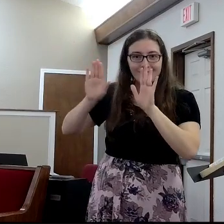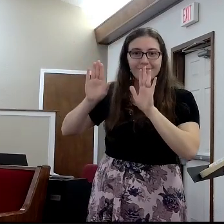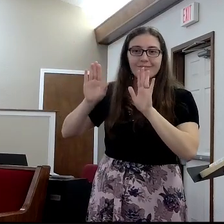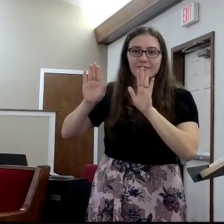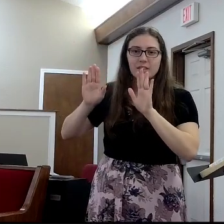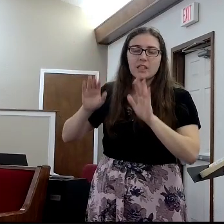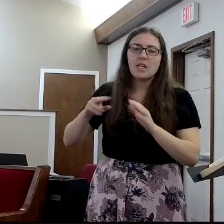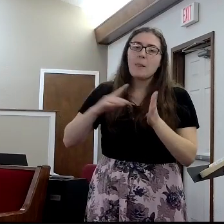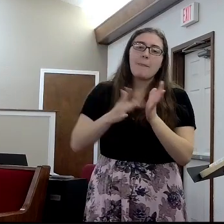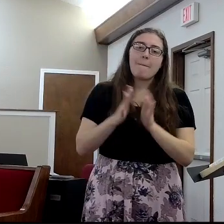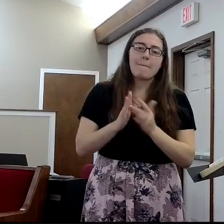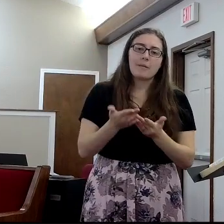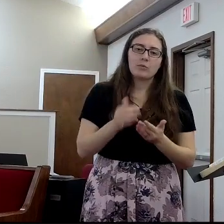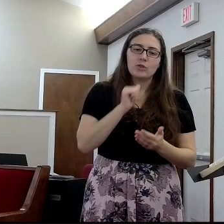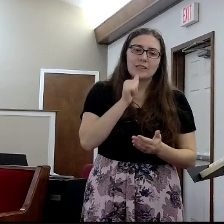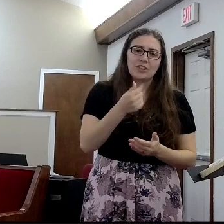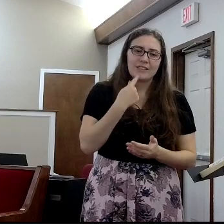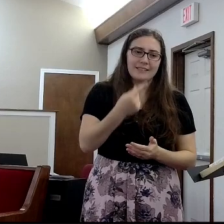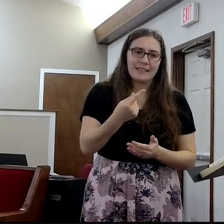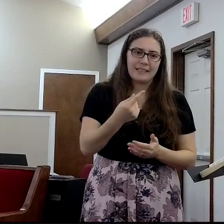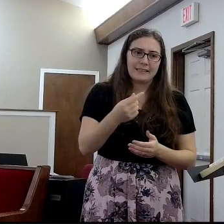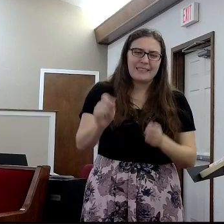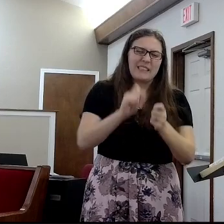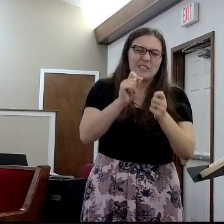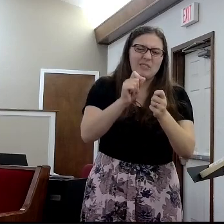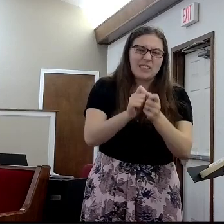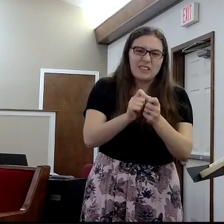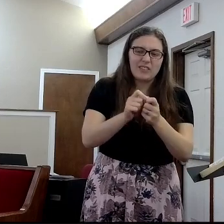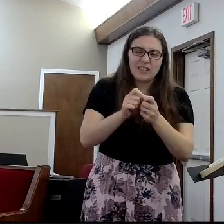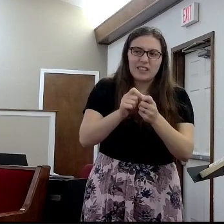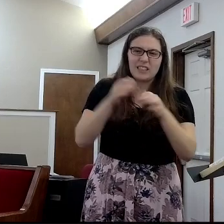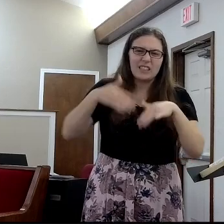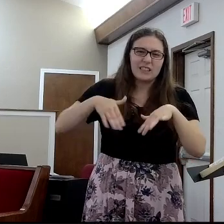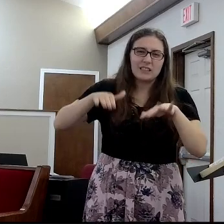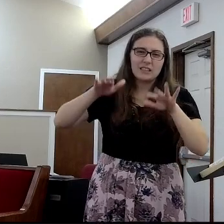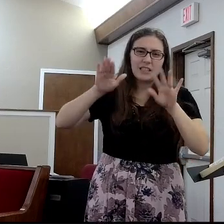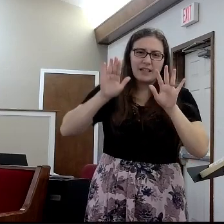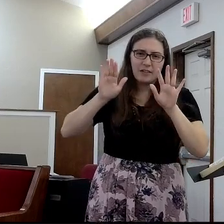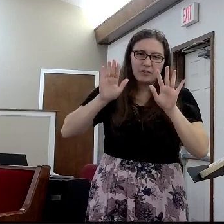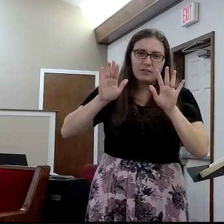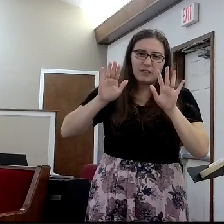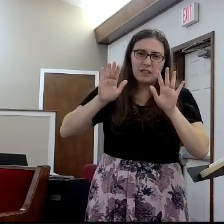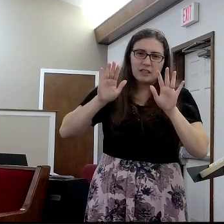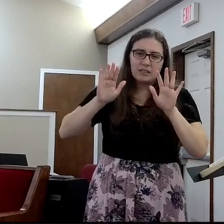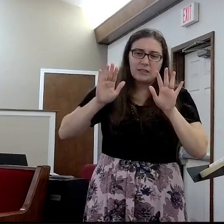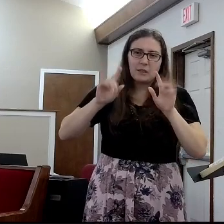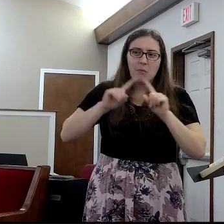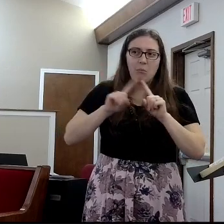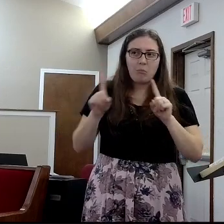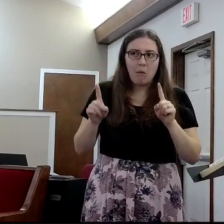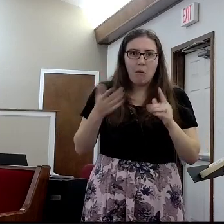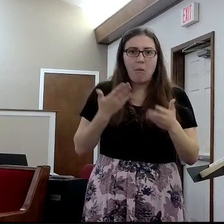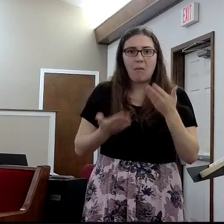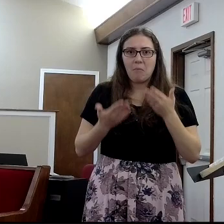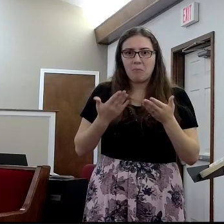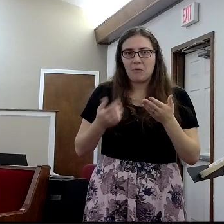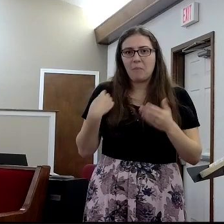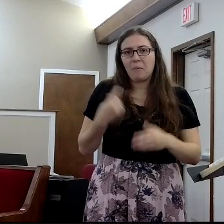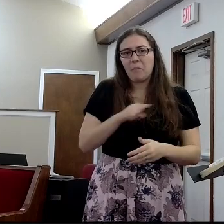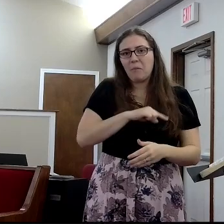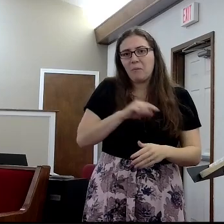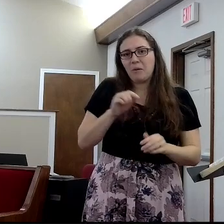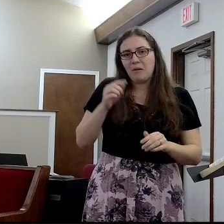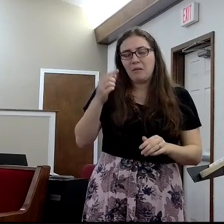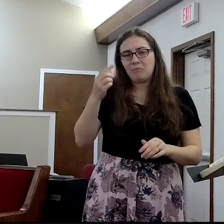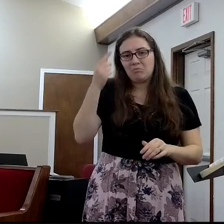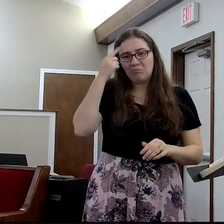sacrifice unto him. Now, the Bible does not specify what that sacrifice was. I think that we could draw a conclusion based off